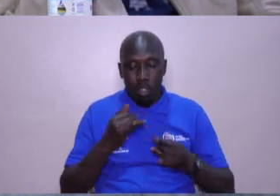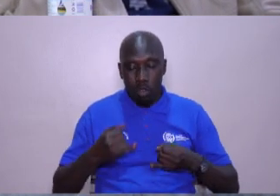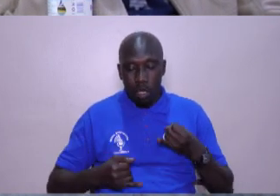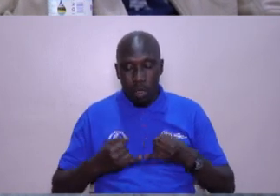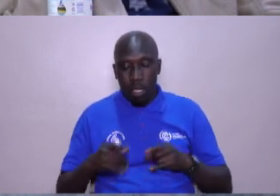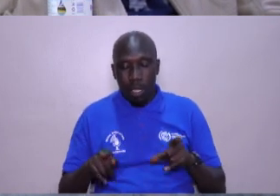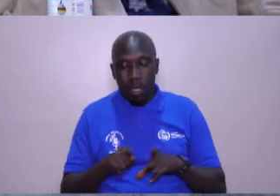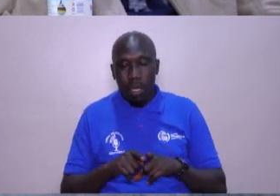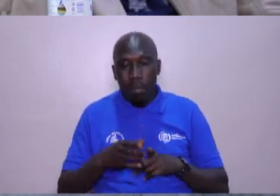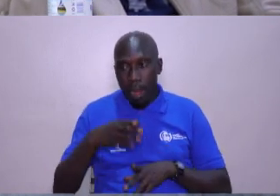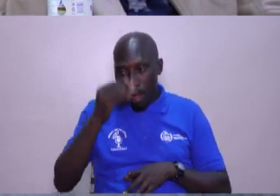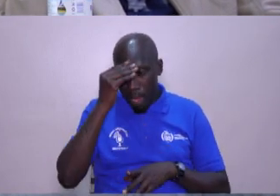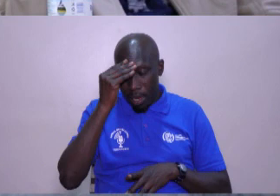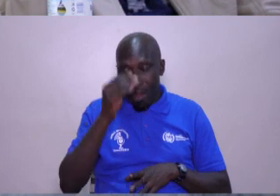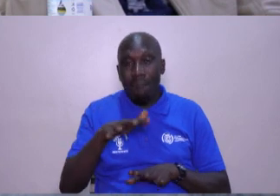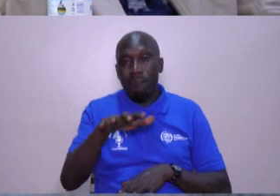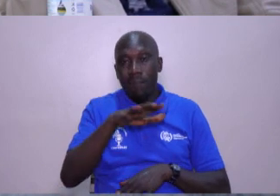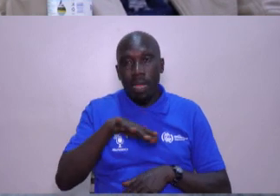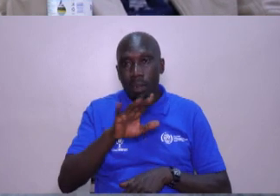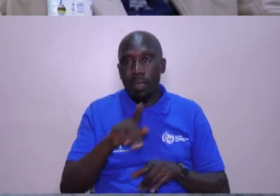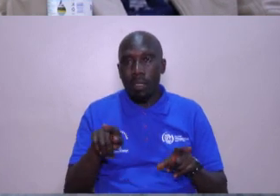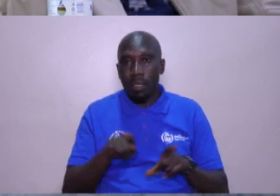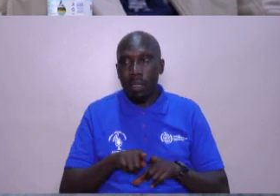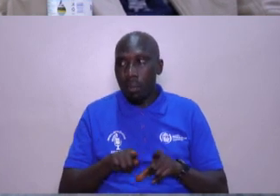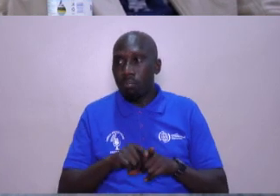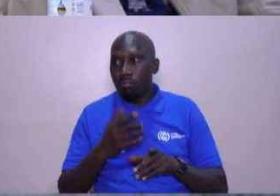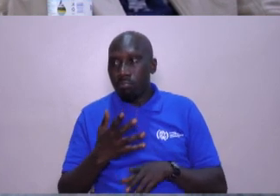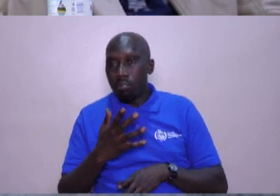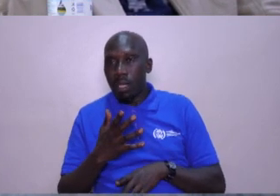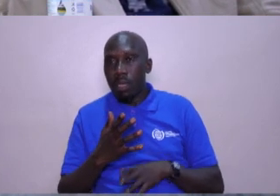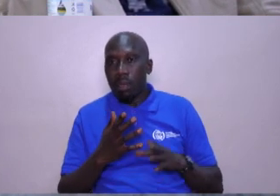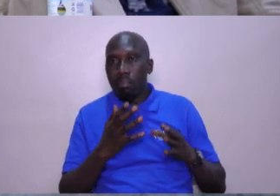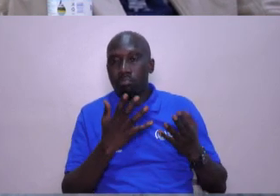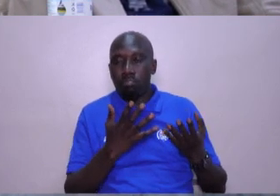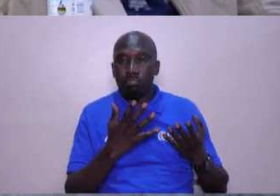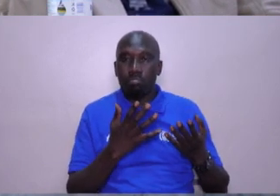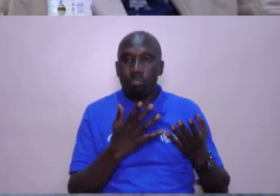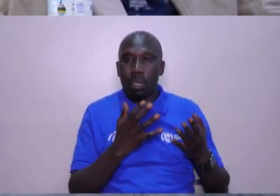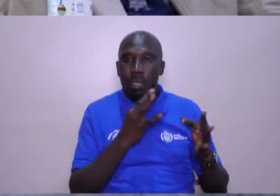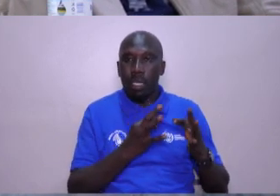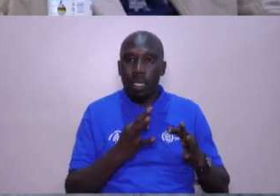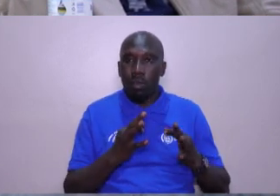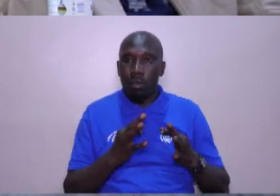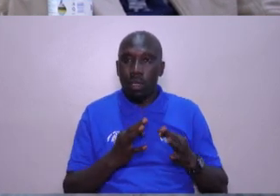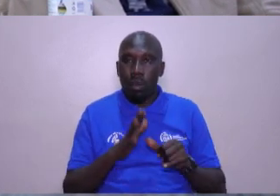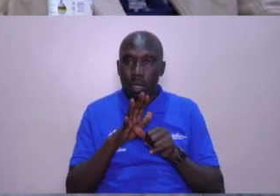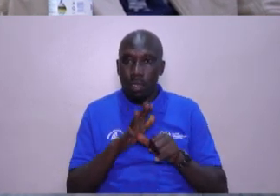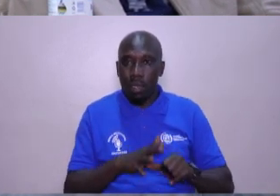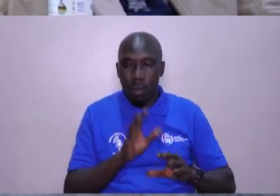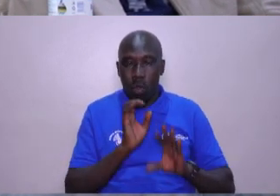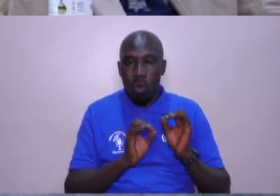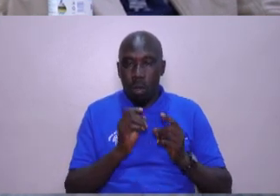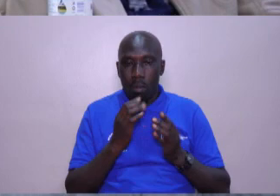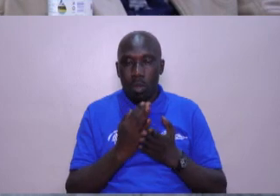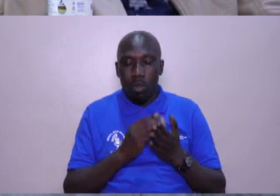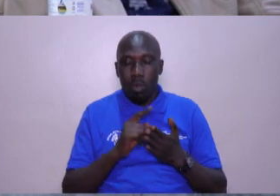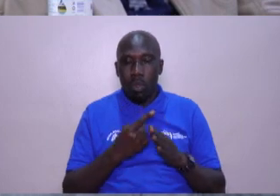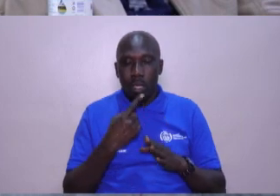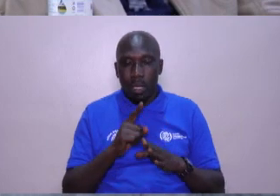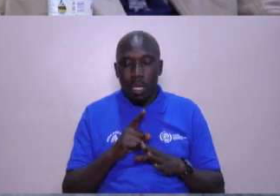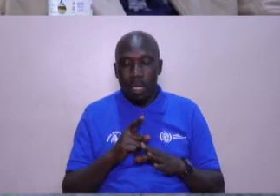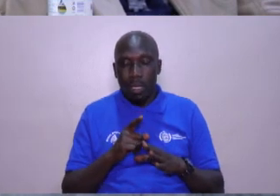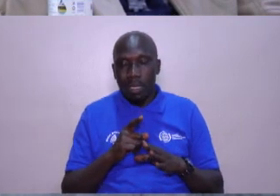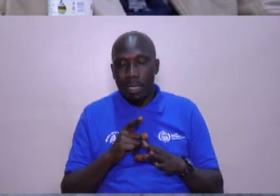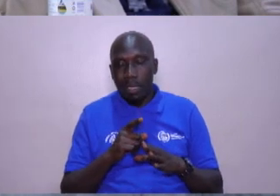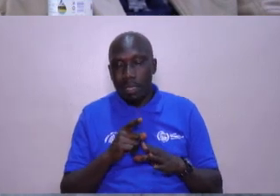same learning environment, the same learning things, without being discriminated. Because when you start saying that I'm going to do an